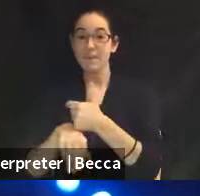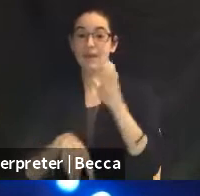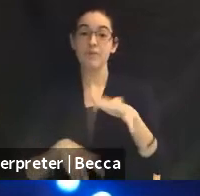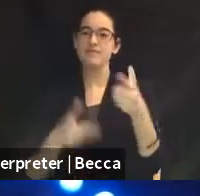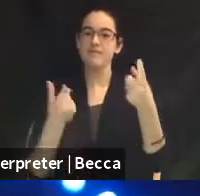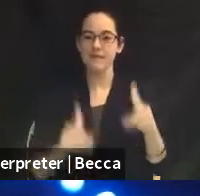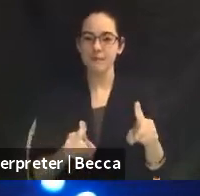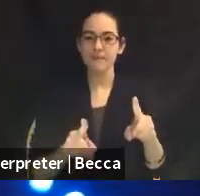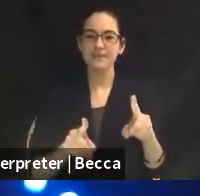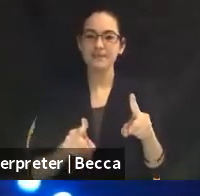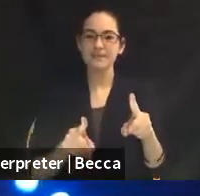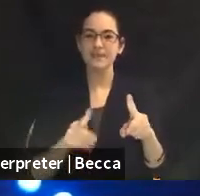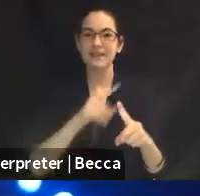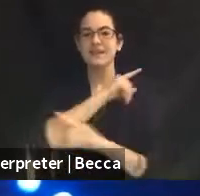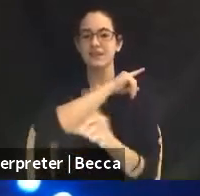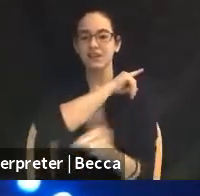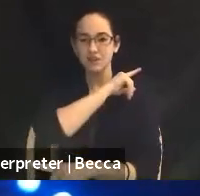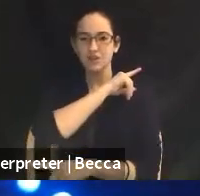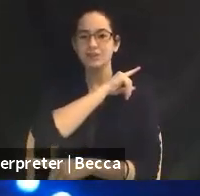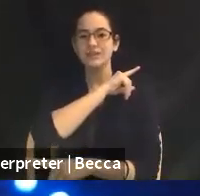the consequences are on you.